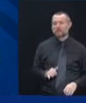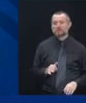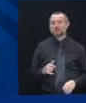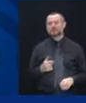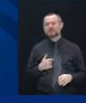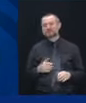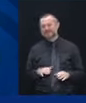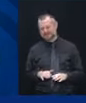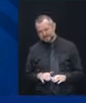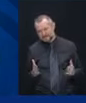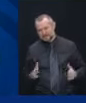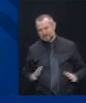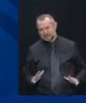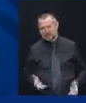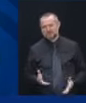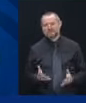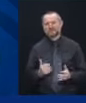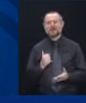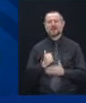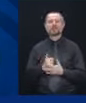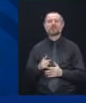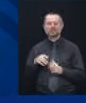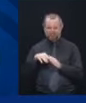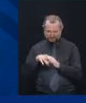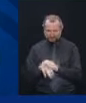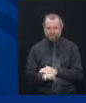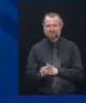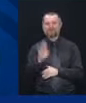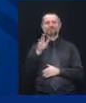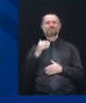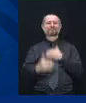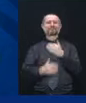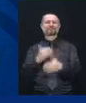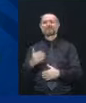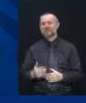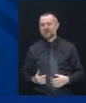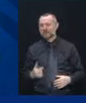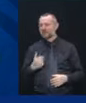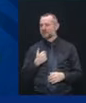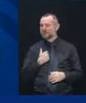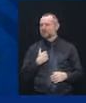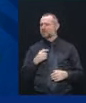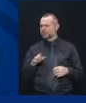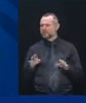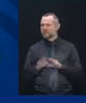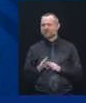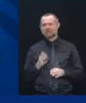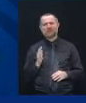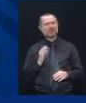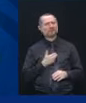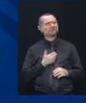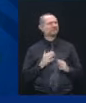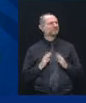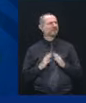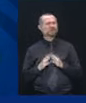that industry to bring it back. And again, it is vital for our cities to